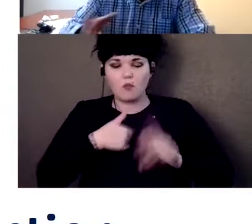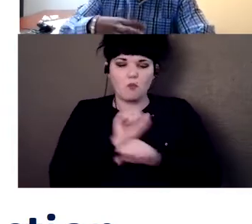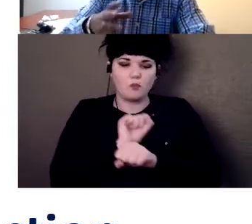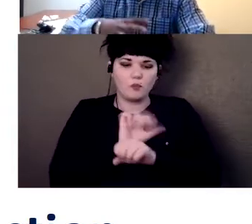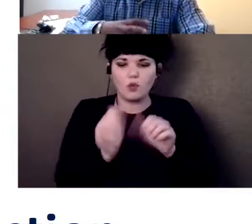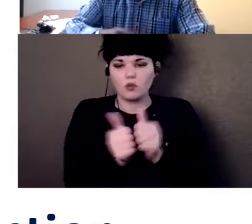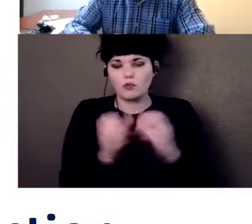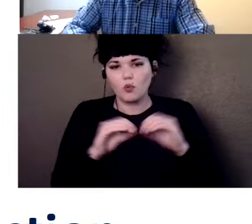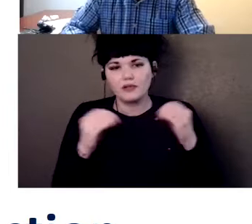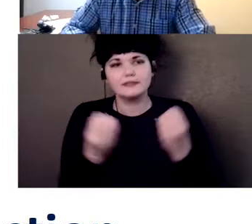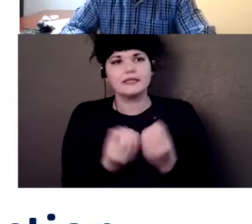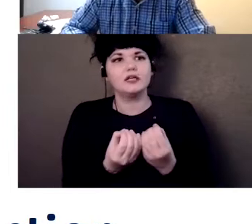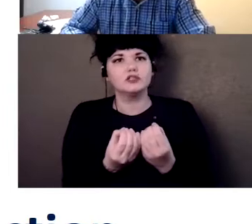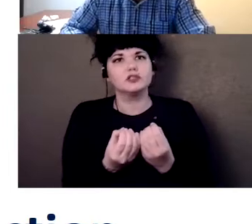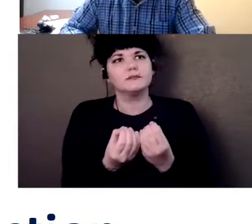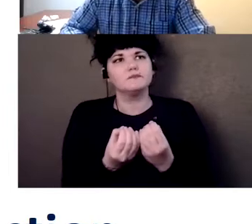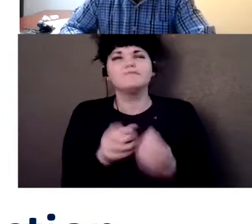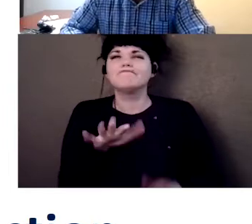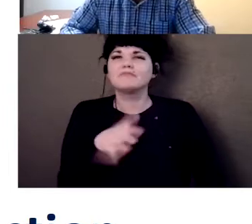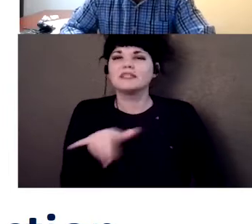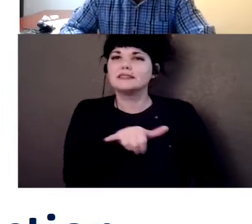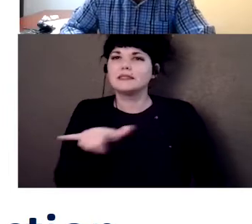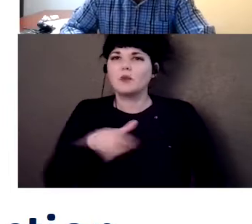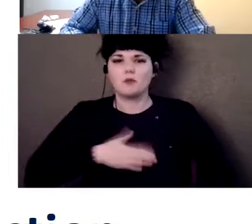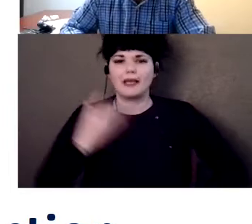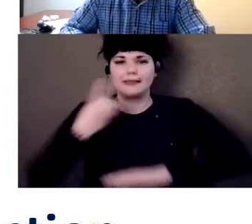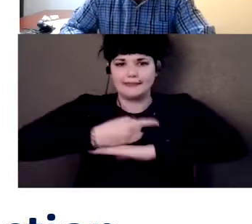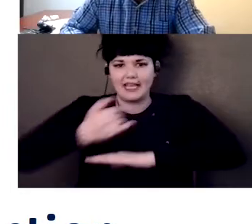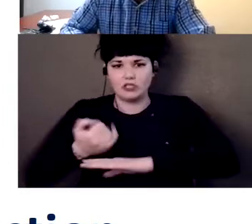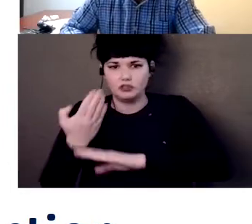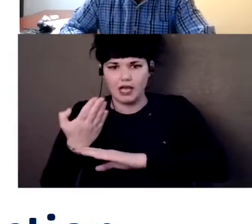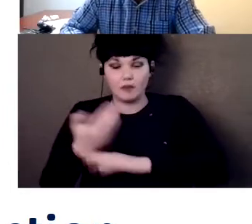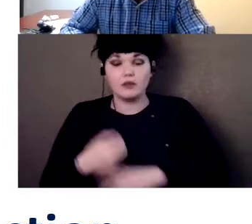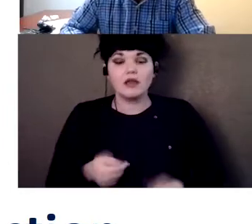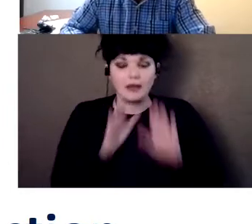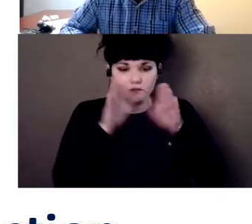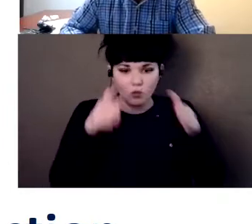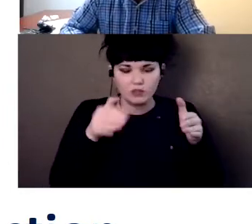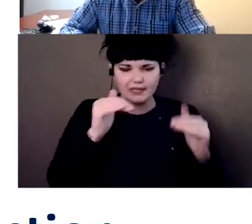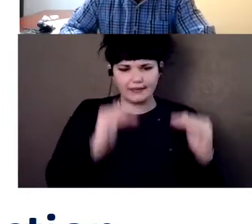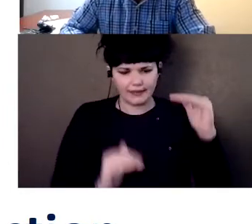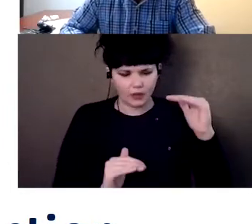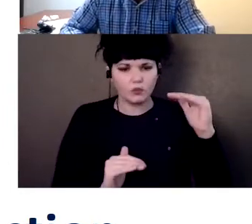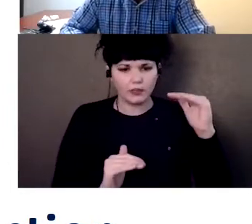the same thing that I kind of do in my day job, is to address the inequities, to address